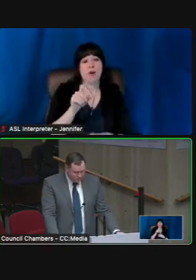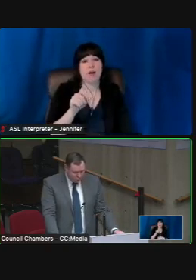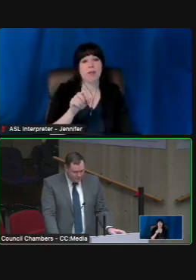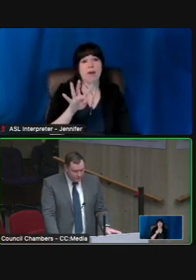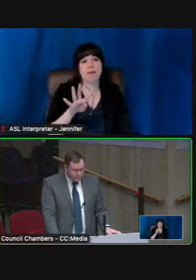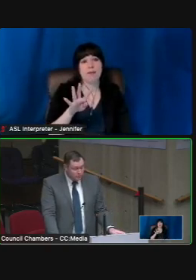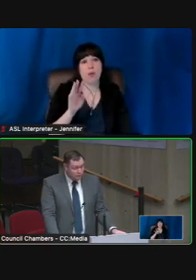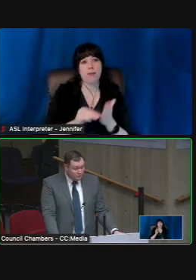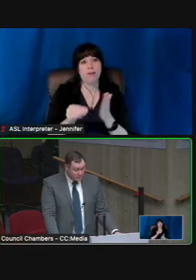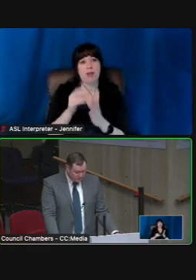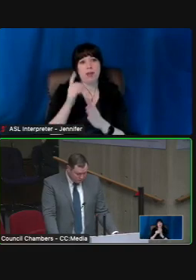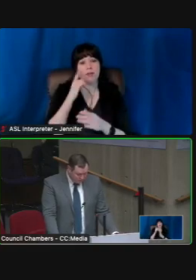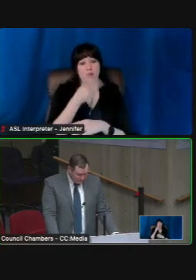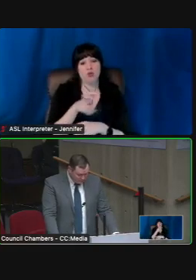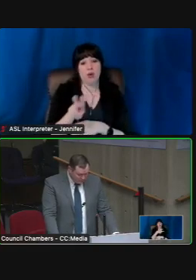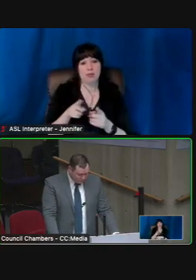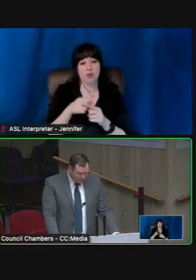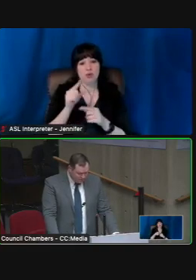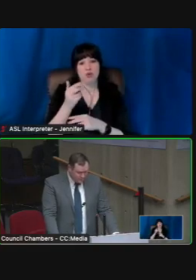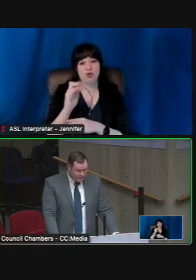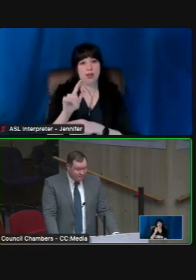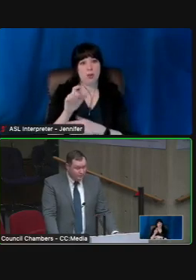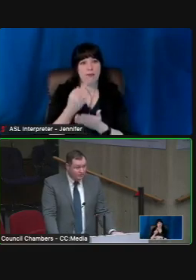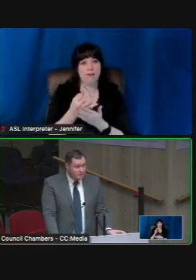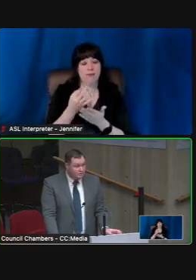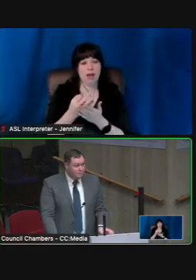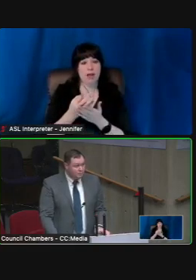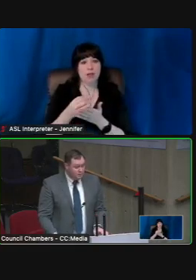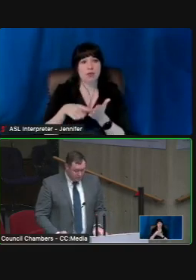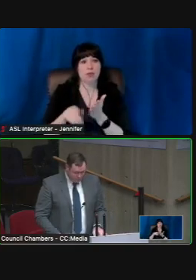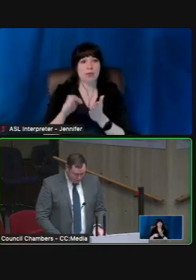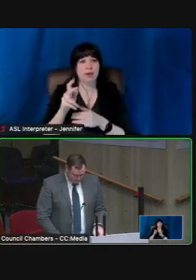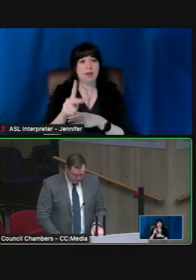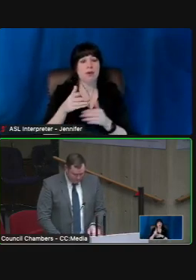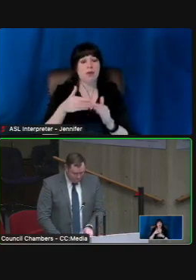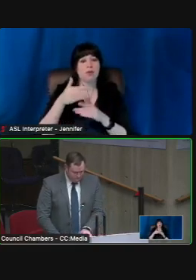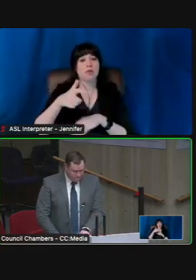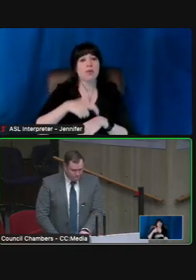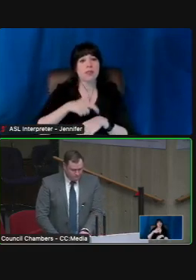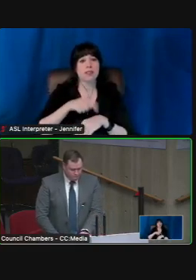for a transfer to the general fund to reimburse the overtime staffing costs to operate the unit.